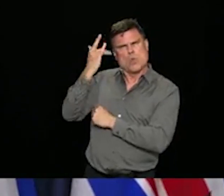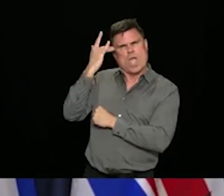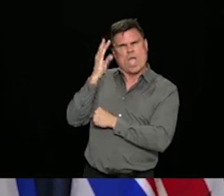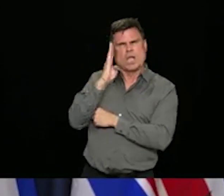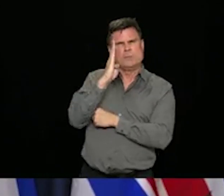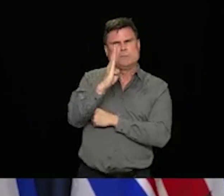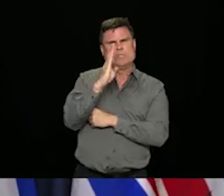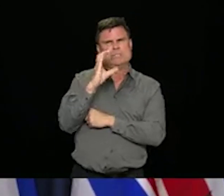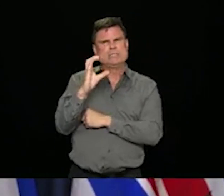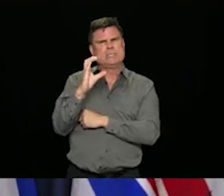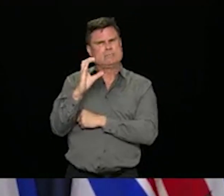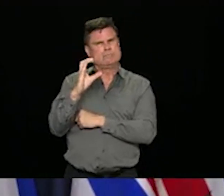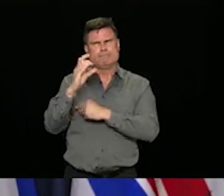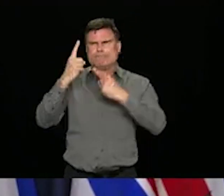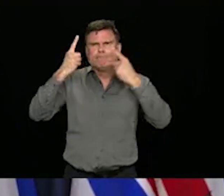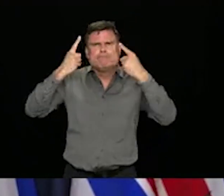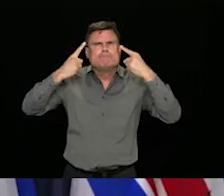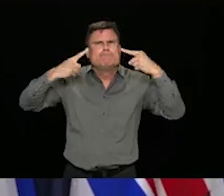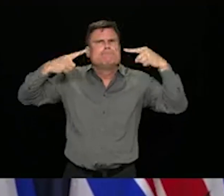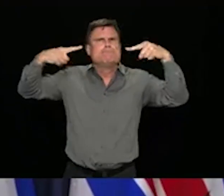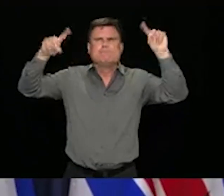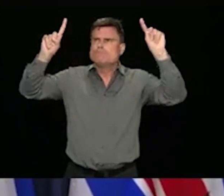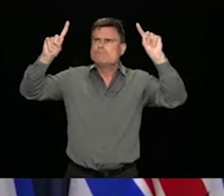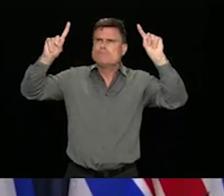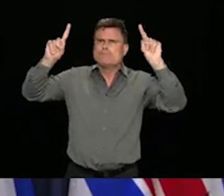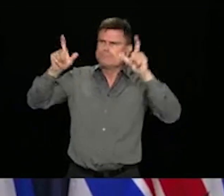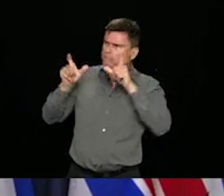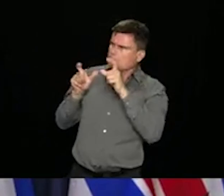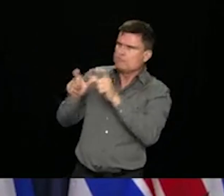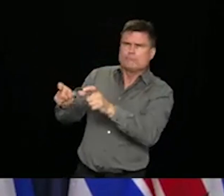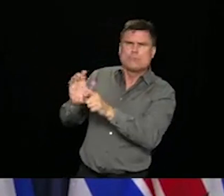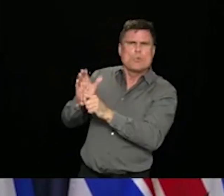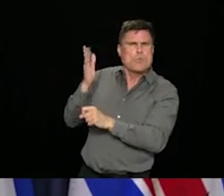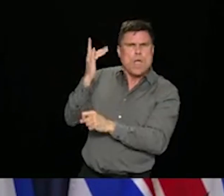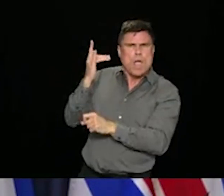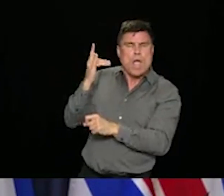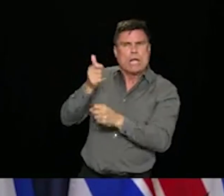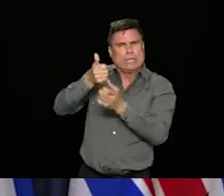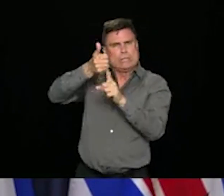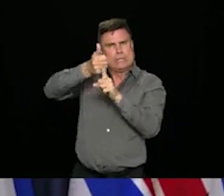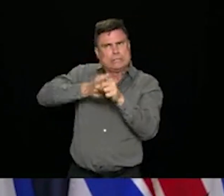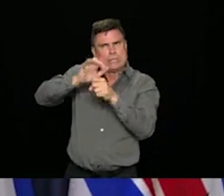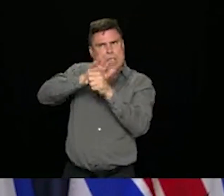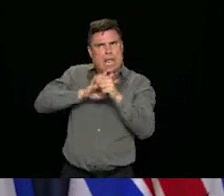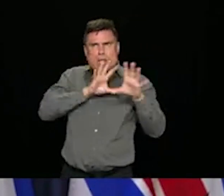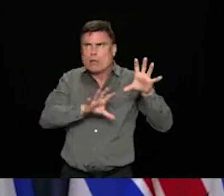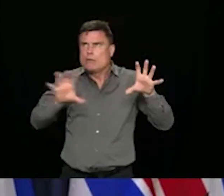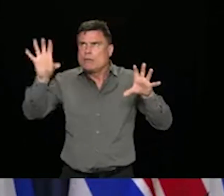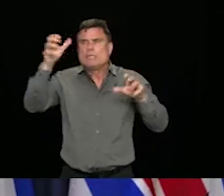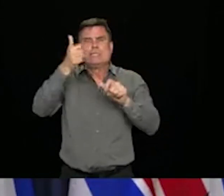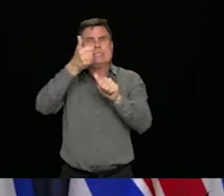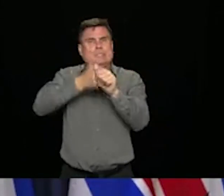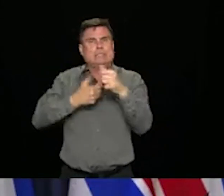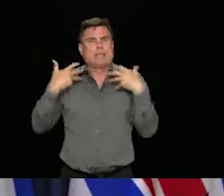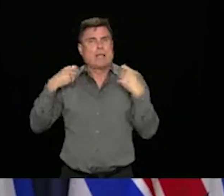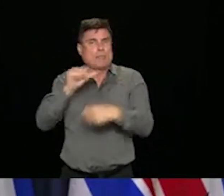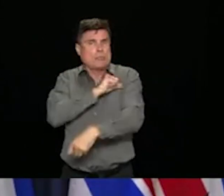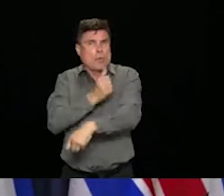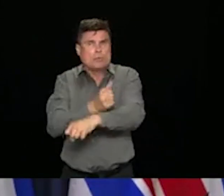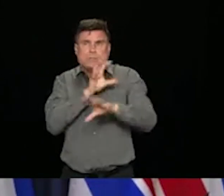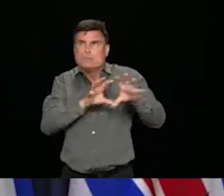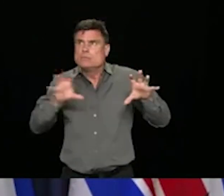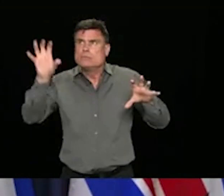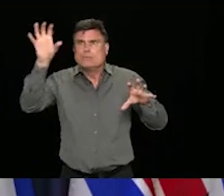Services, including the First Nations Health Authority, and all of the different health regions. Well, they've all had different challenges. We've put in place very